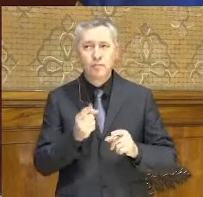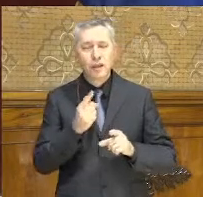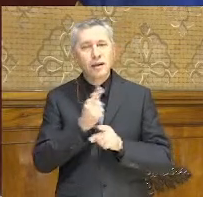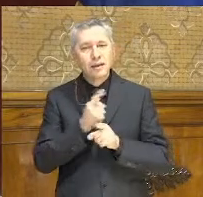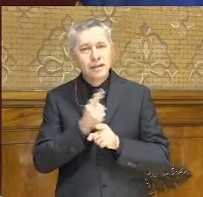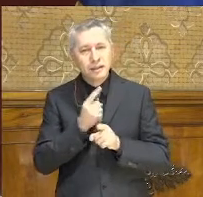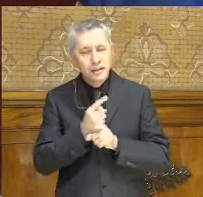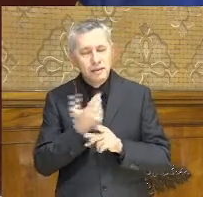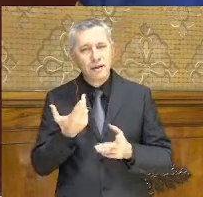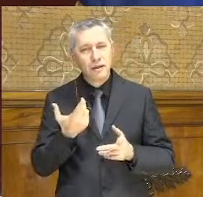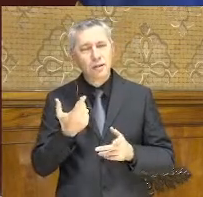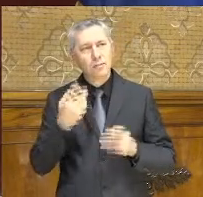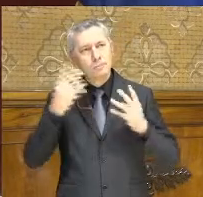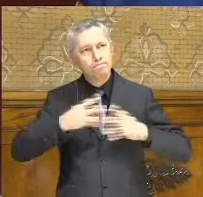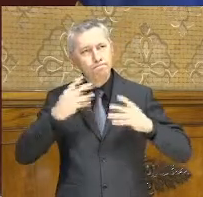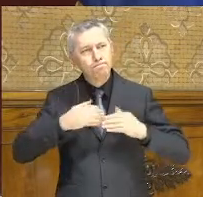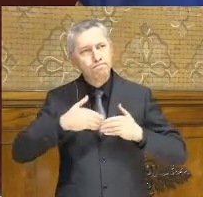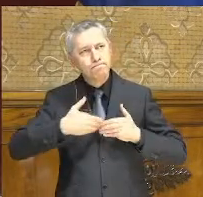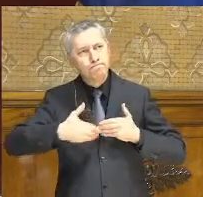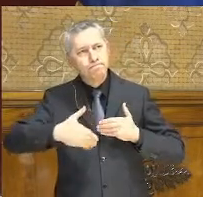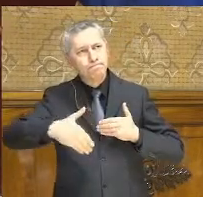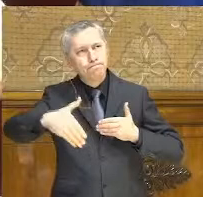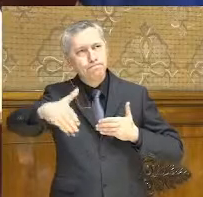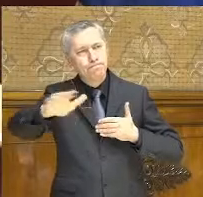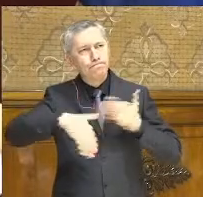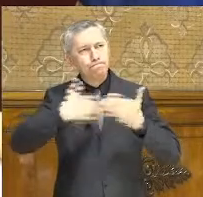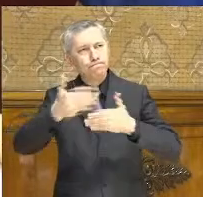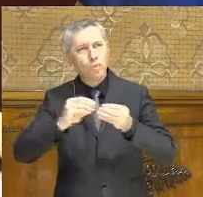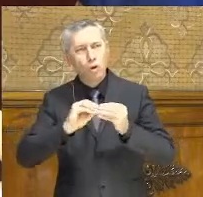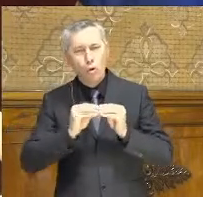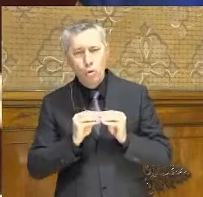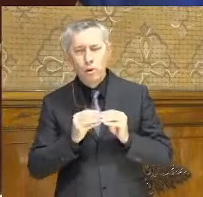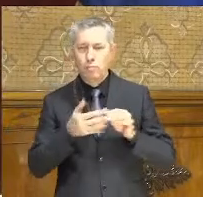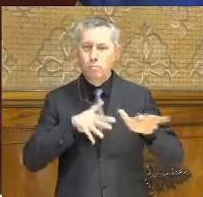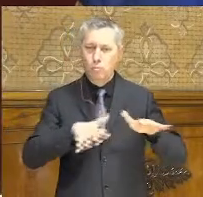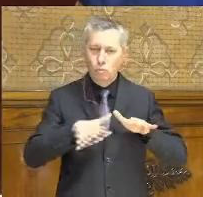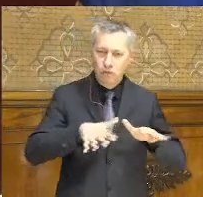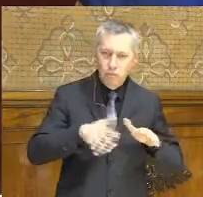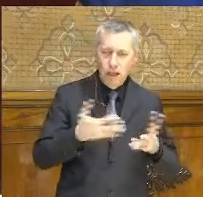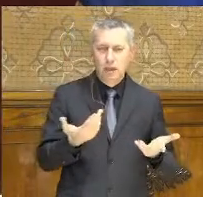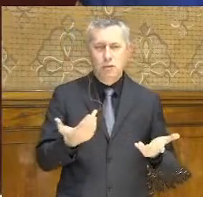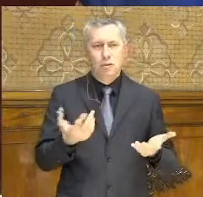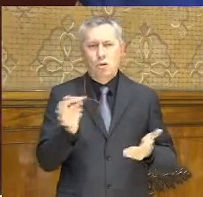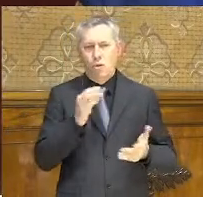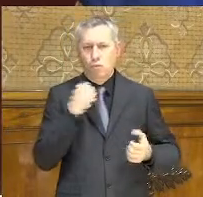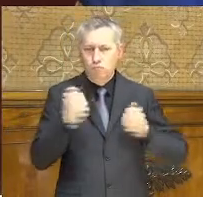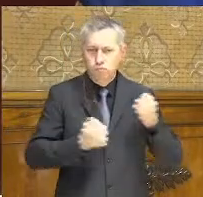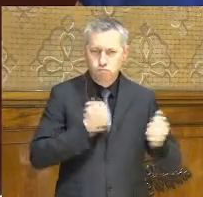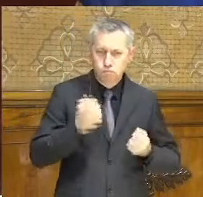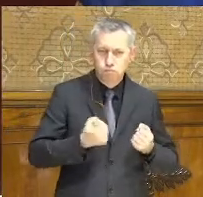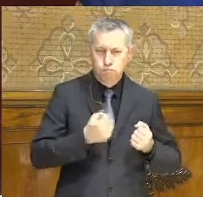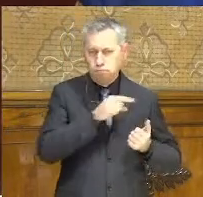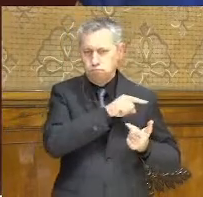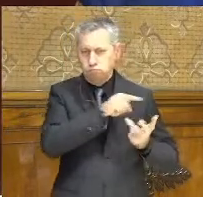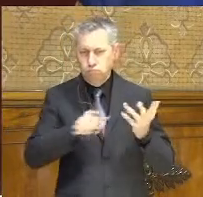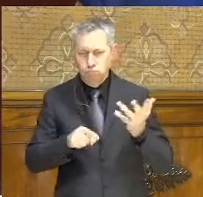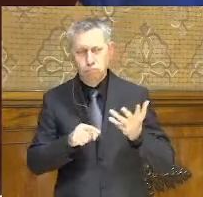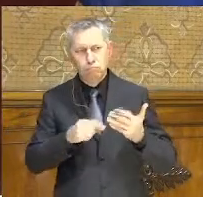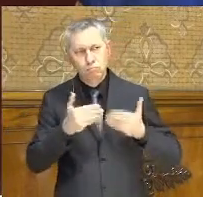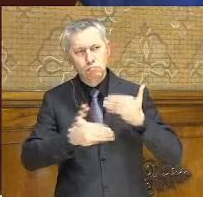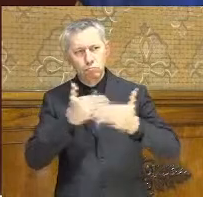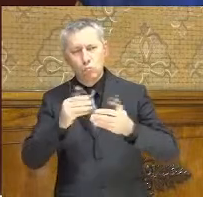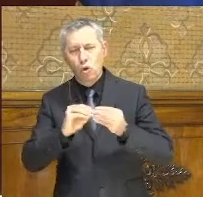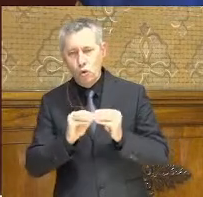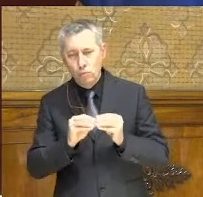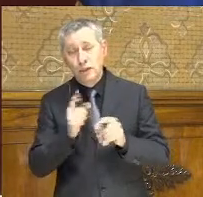How long will this movement last? These are absolutely the right questions to ask, so long as we